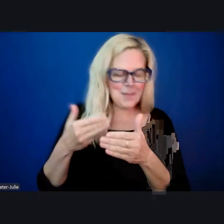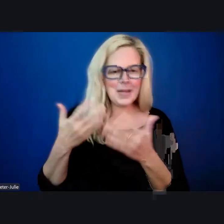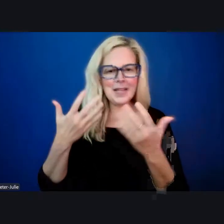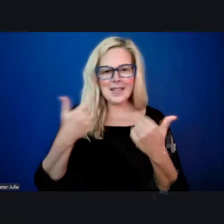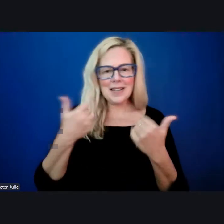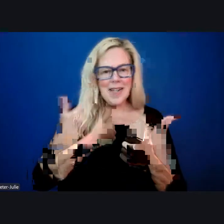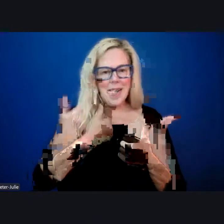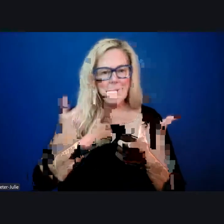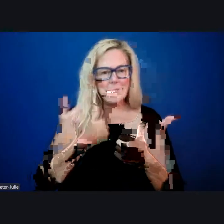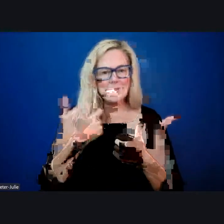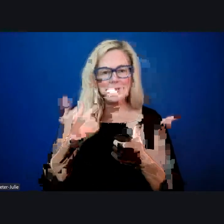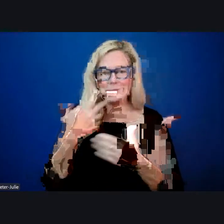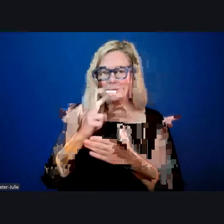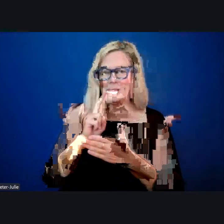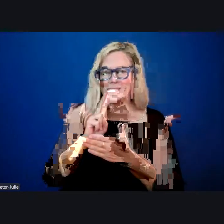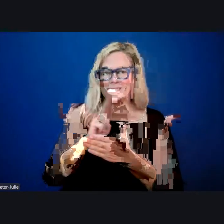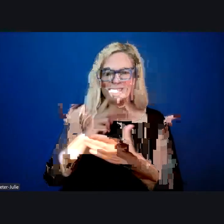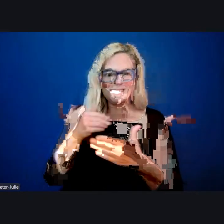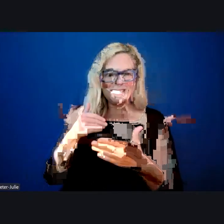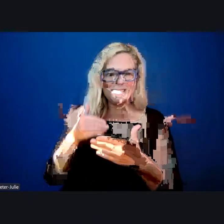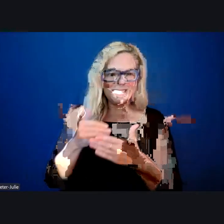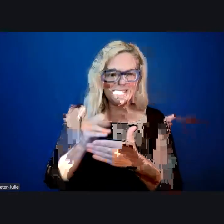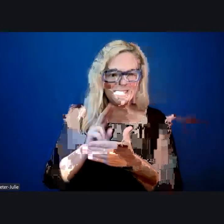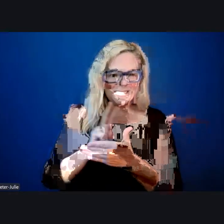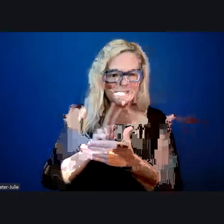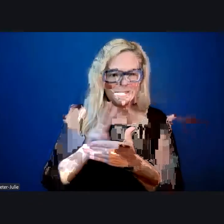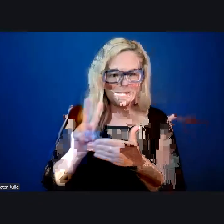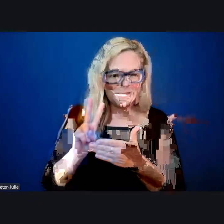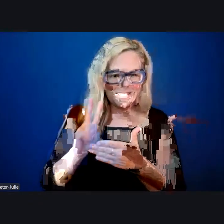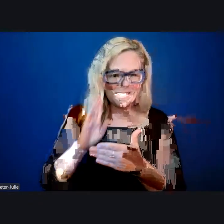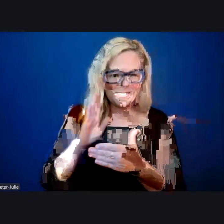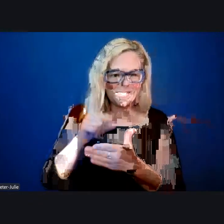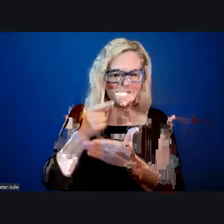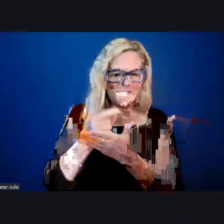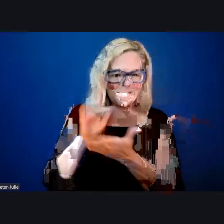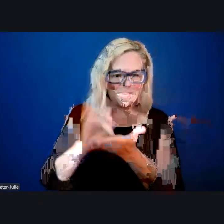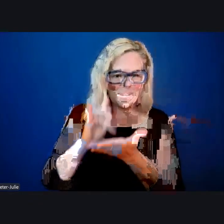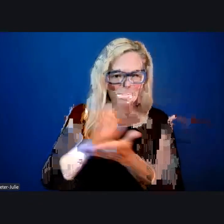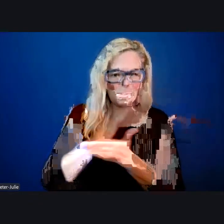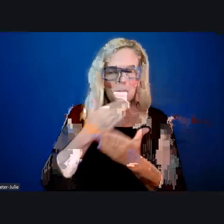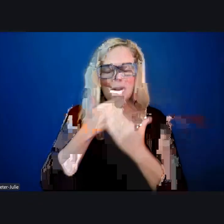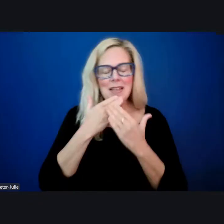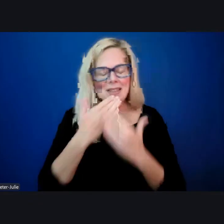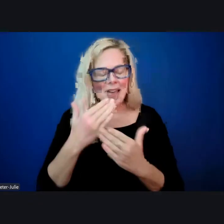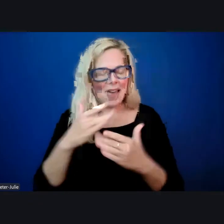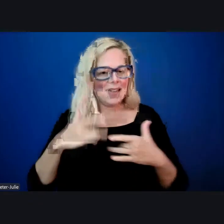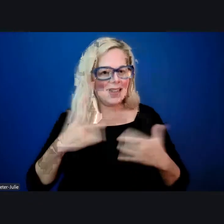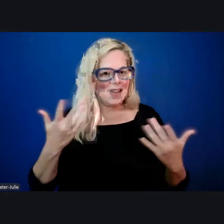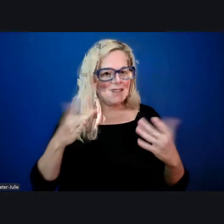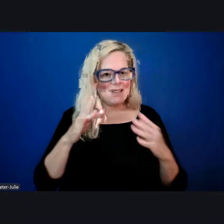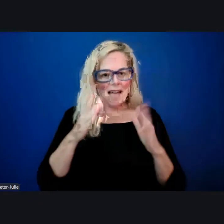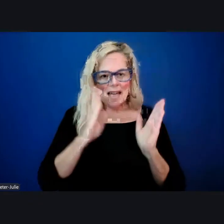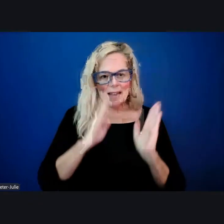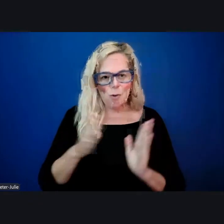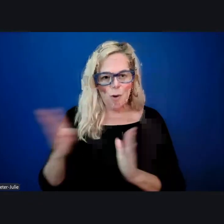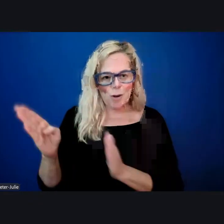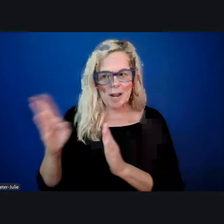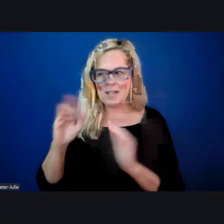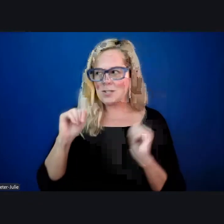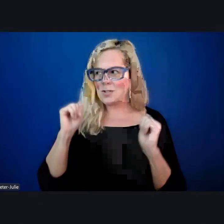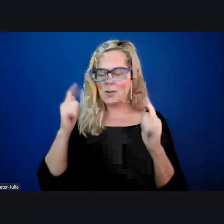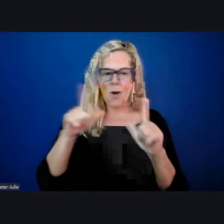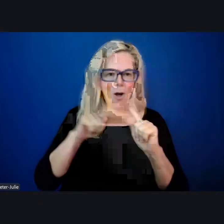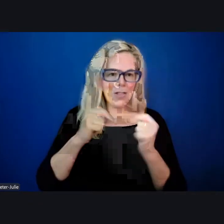from graduating from medical school. And I wanted to thank the event organizers and all of the teams presenting here today.